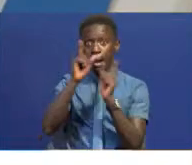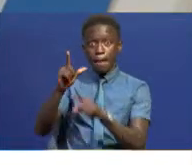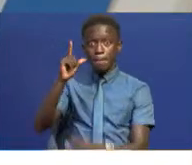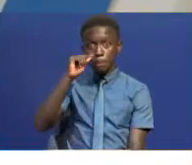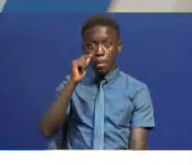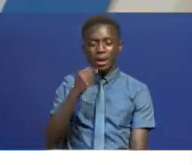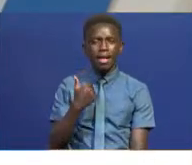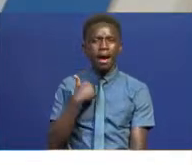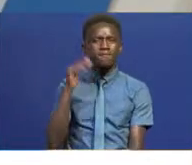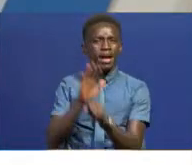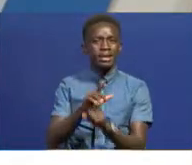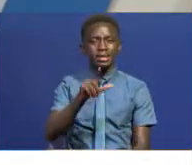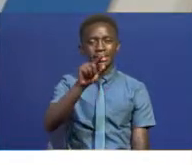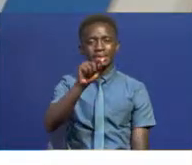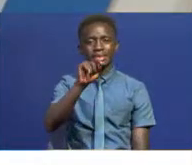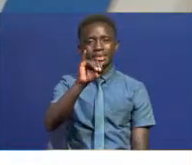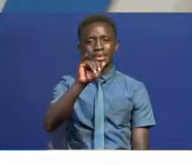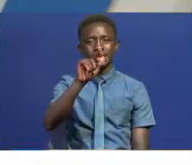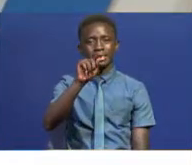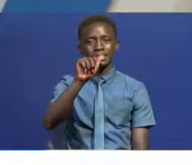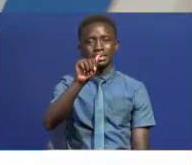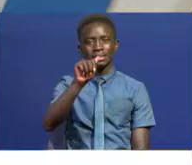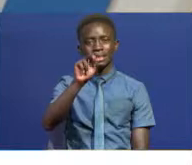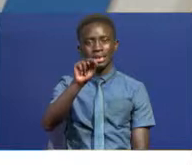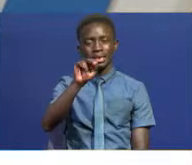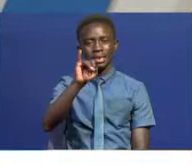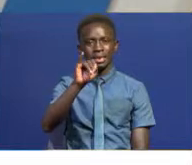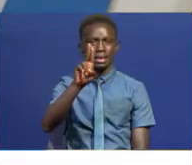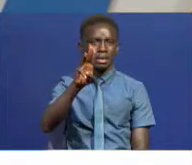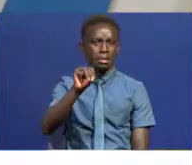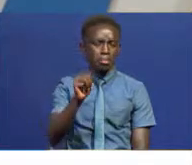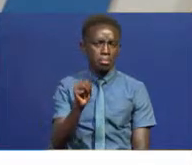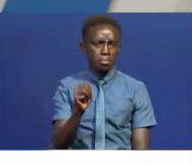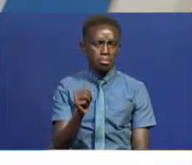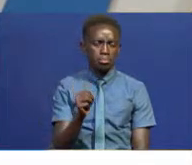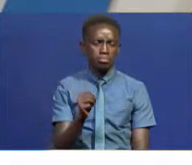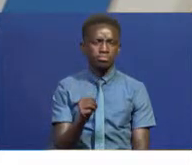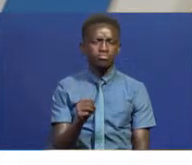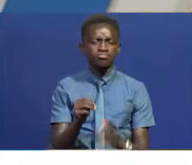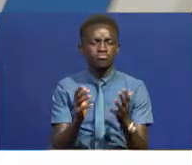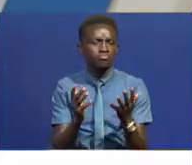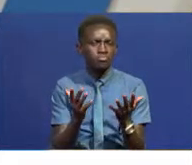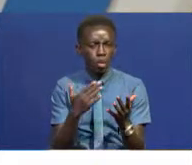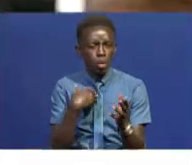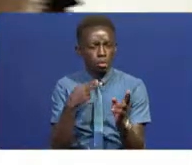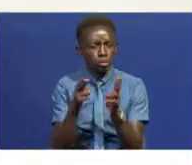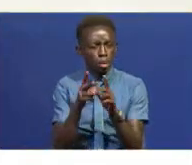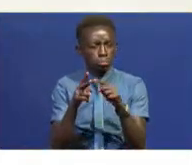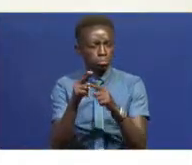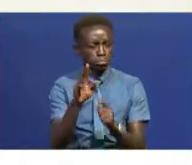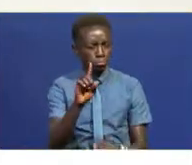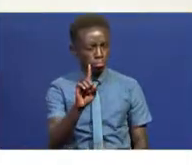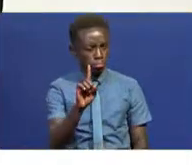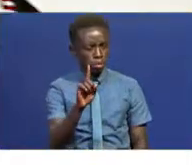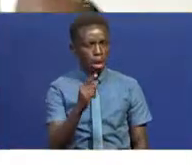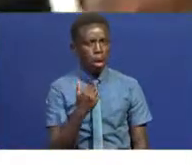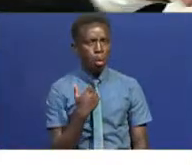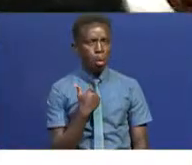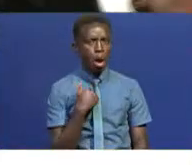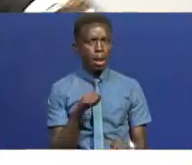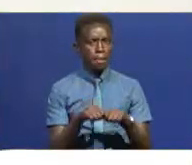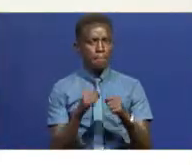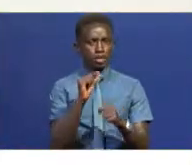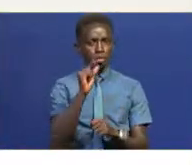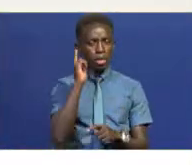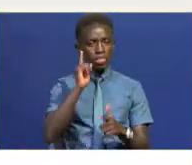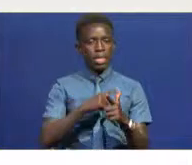And everywhere where we go. Recently, last week, but one. Let me cut you short just a bit, PS, so that we pay some bills and then return. Right,